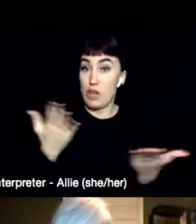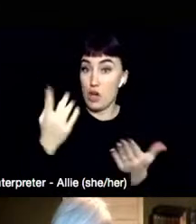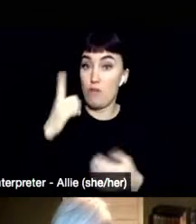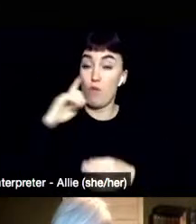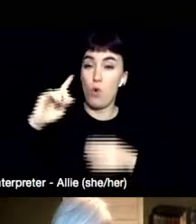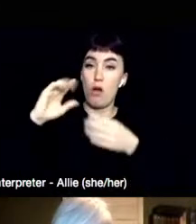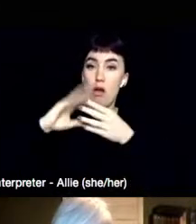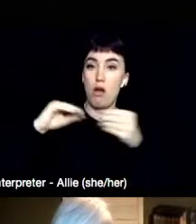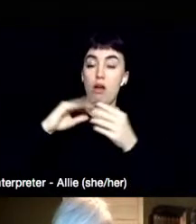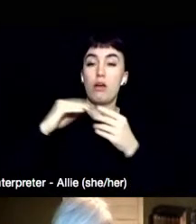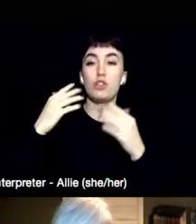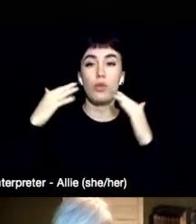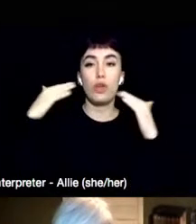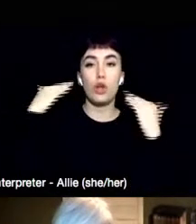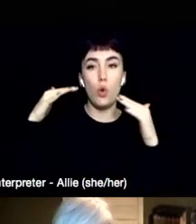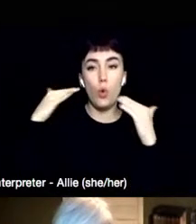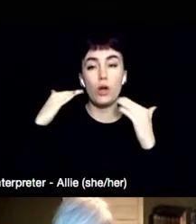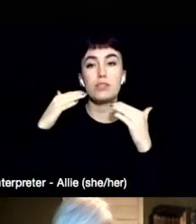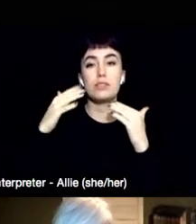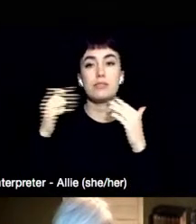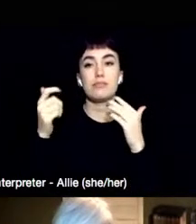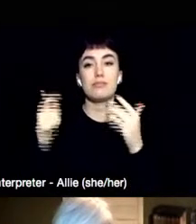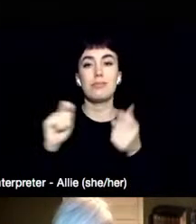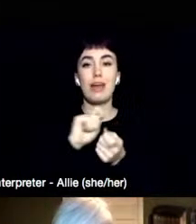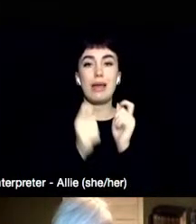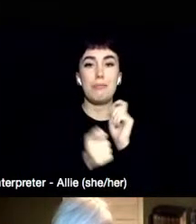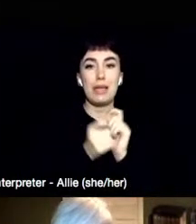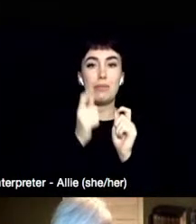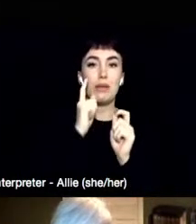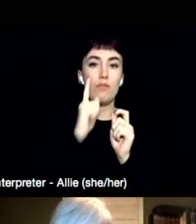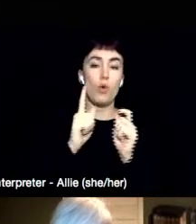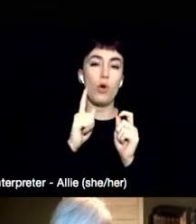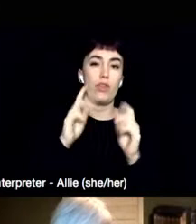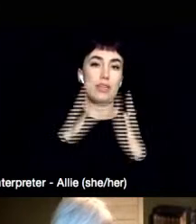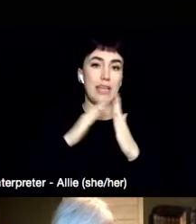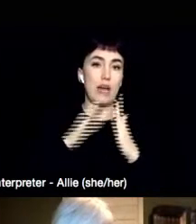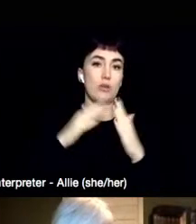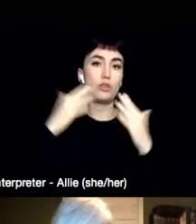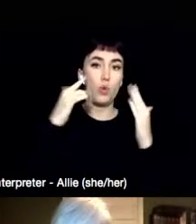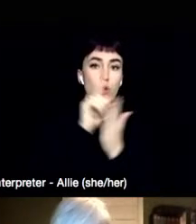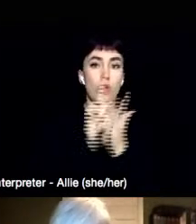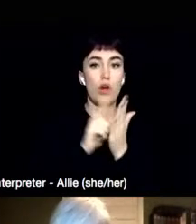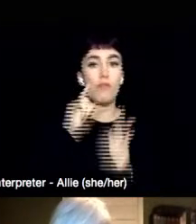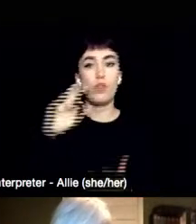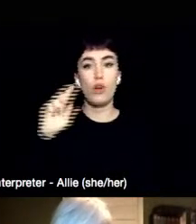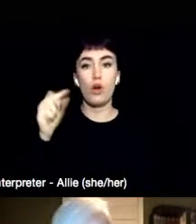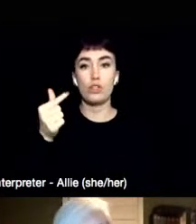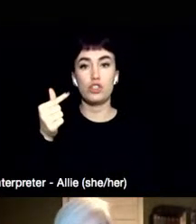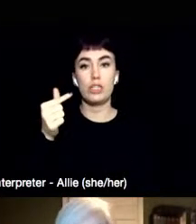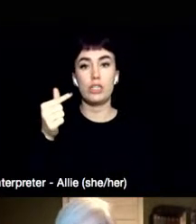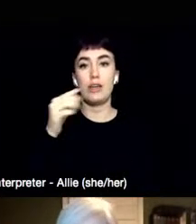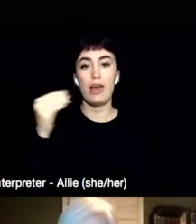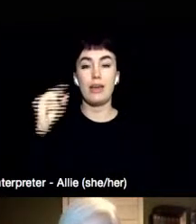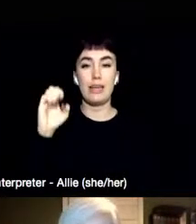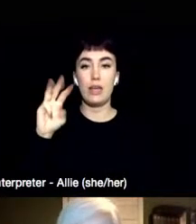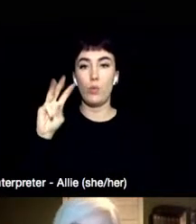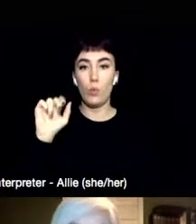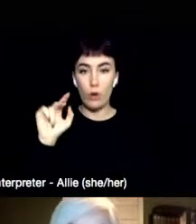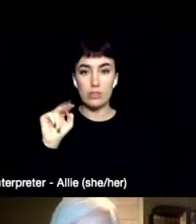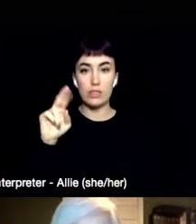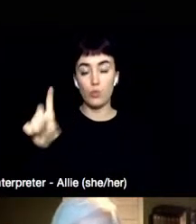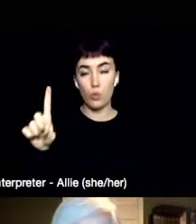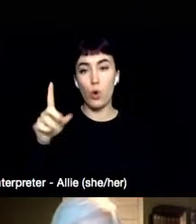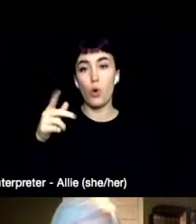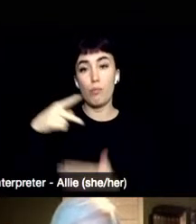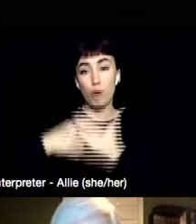noise, to the amendment to the town's noise law for the RG&E Winton Road project, or the public hearing on